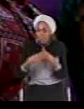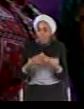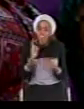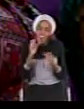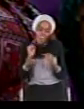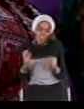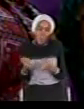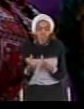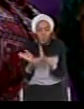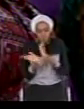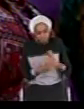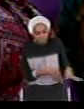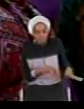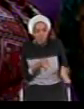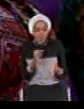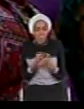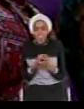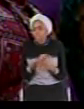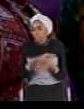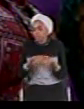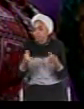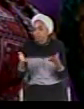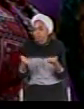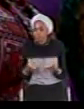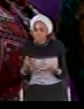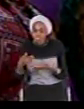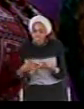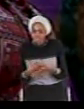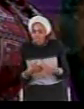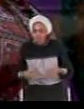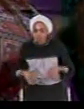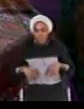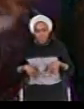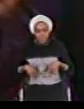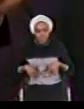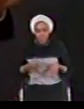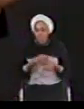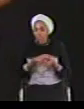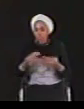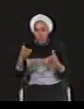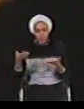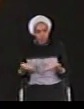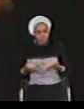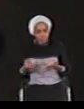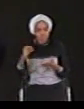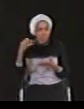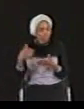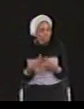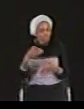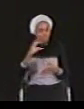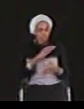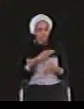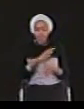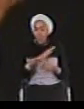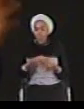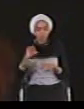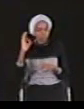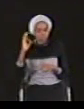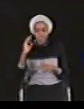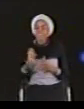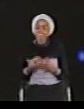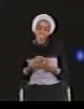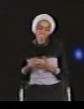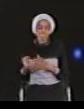we dropped that. They don't want new life and the new character. They don't want that mentioned, so